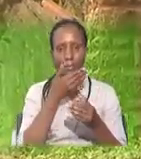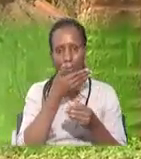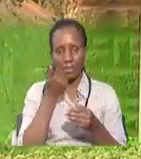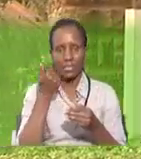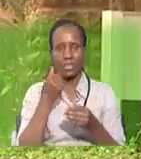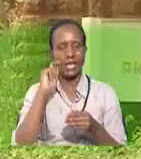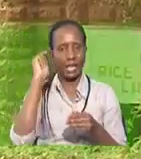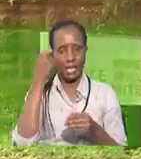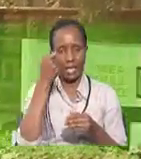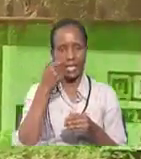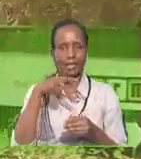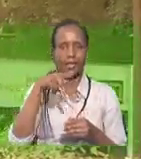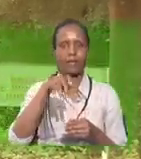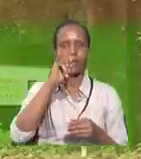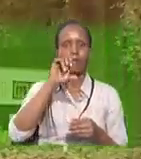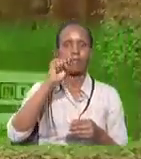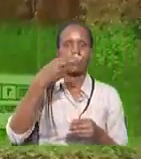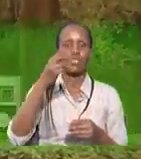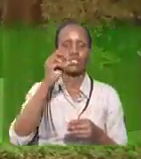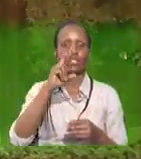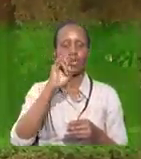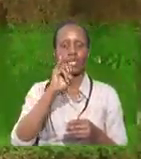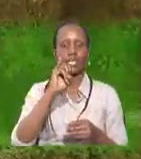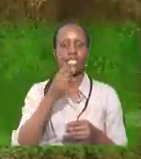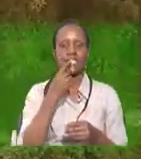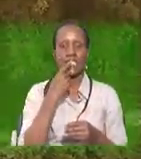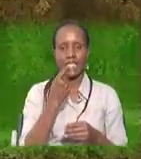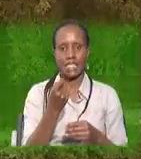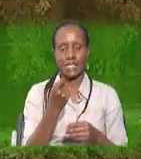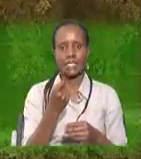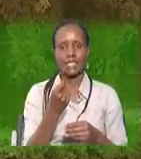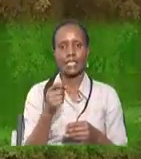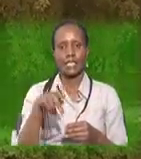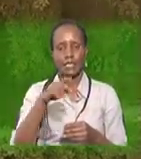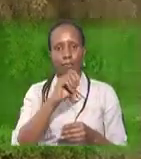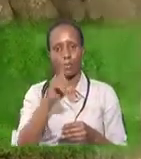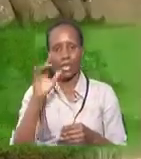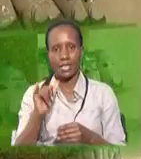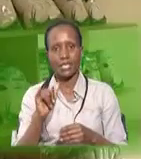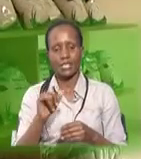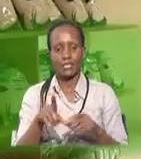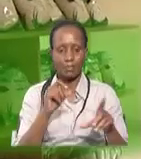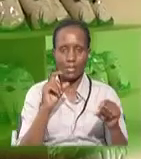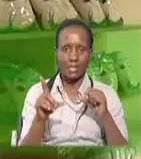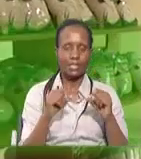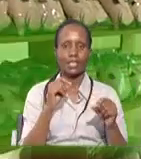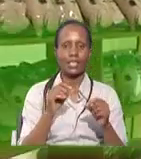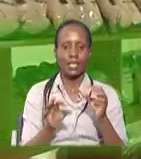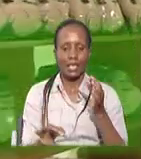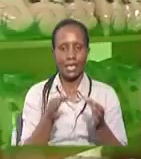of Kenyan Pishori rice, the harvested paddy is carefully selected and analyzed for quality by the